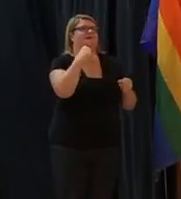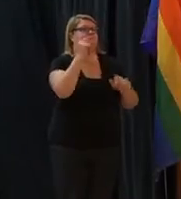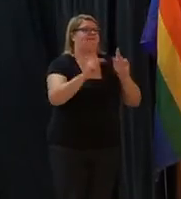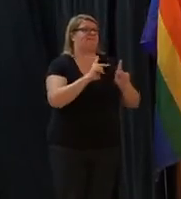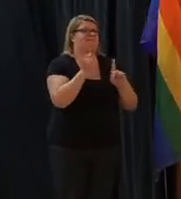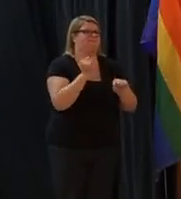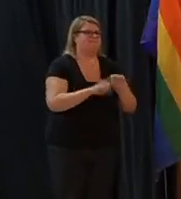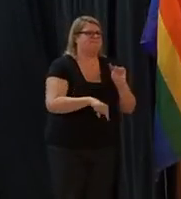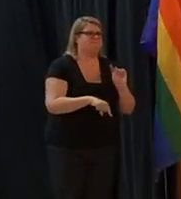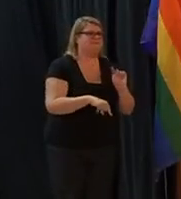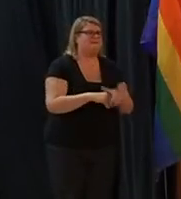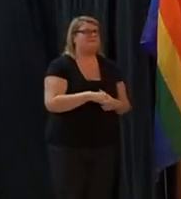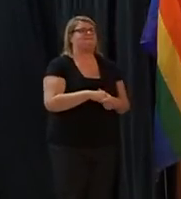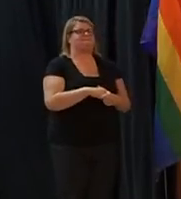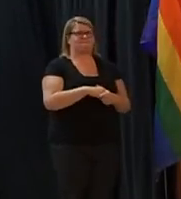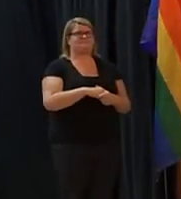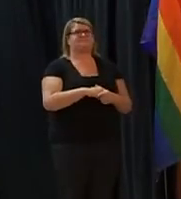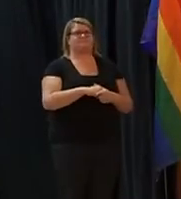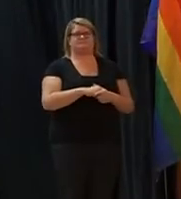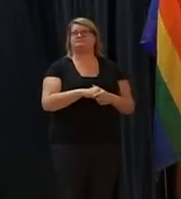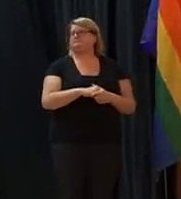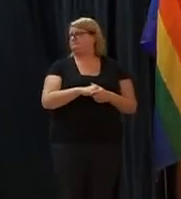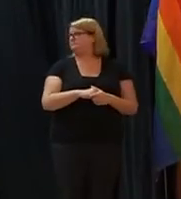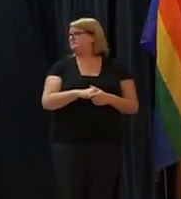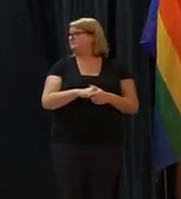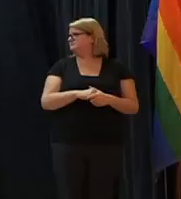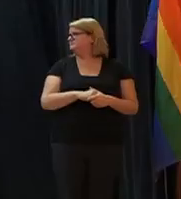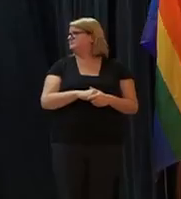accept differences in terms of gender identity.